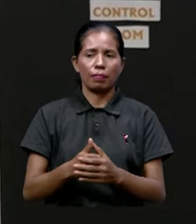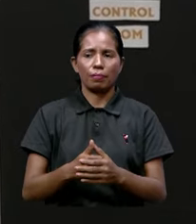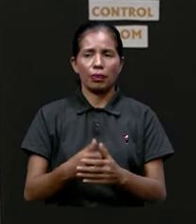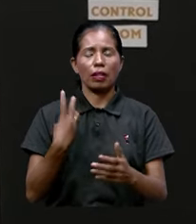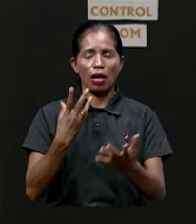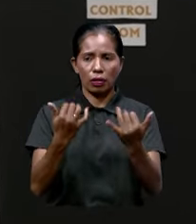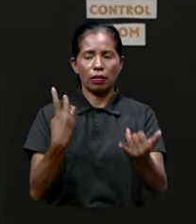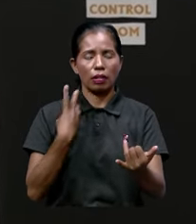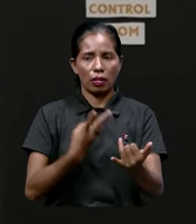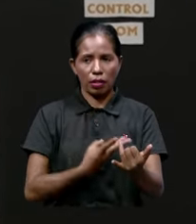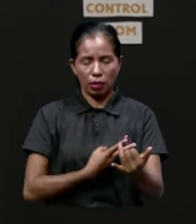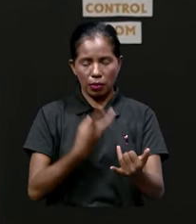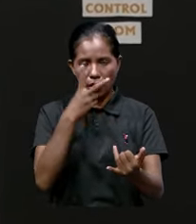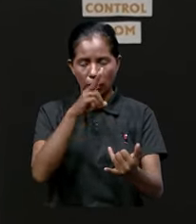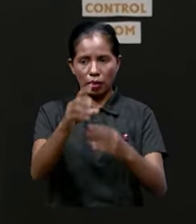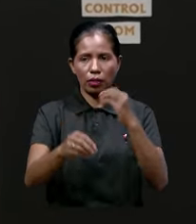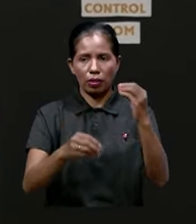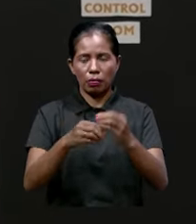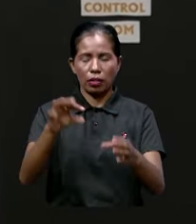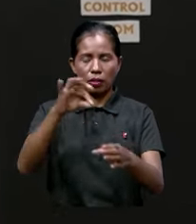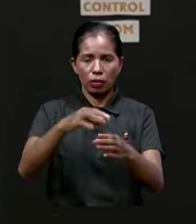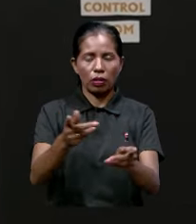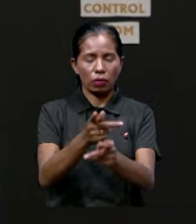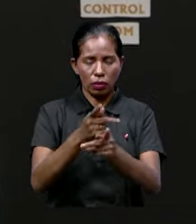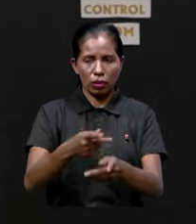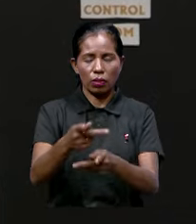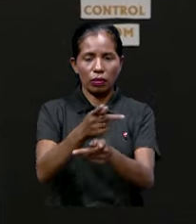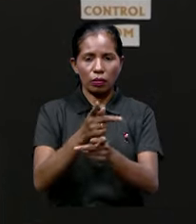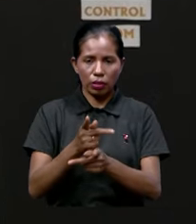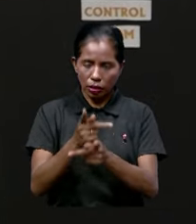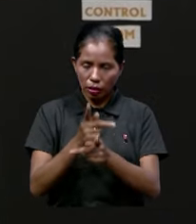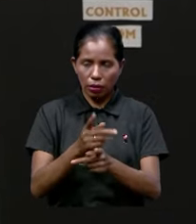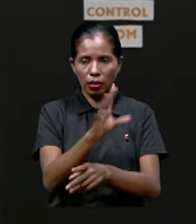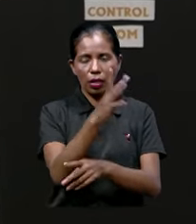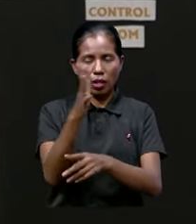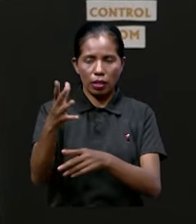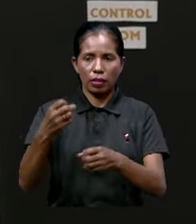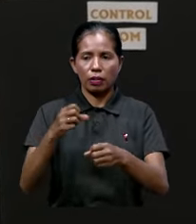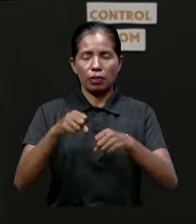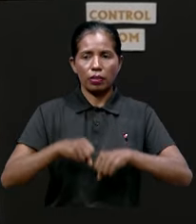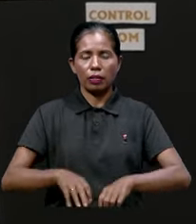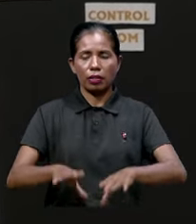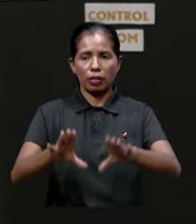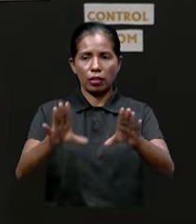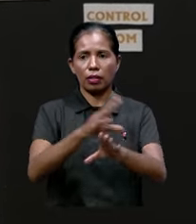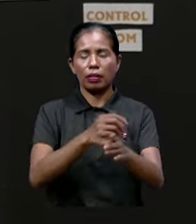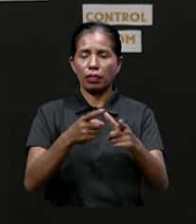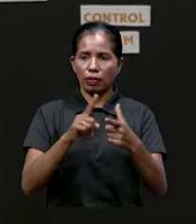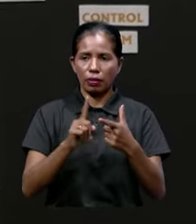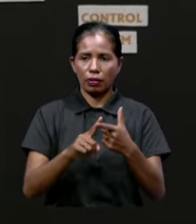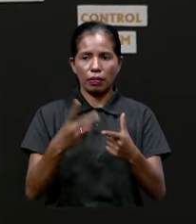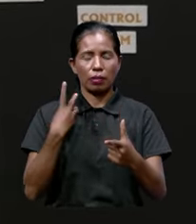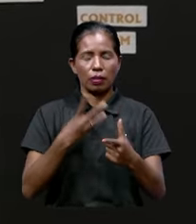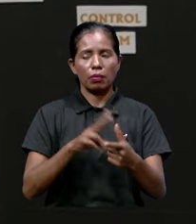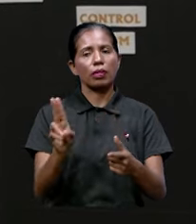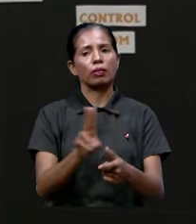are more in the phase of conservation and protecting what has been already planted and